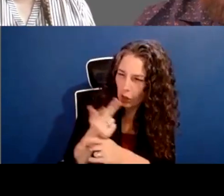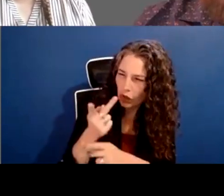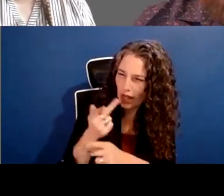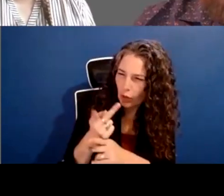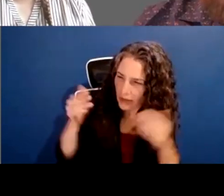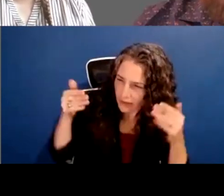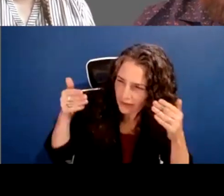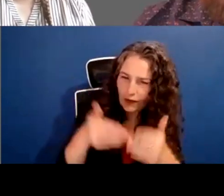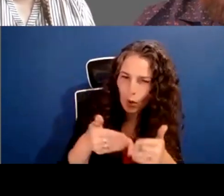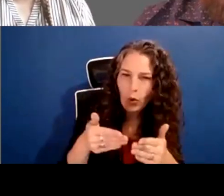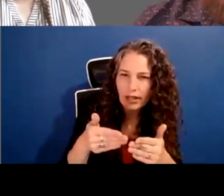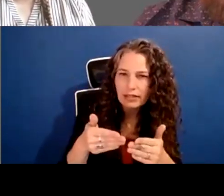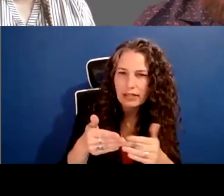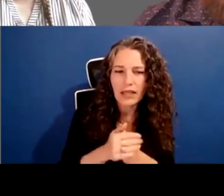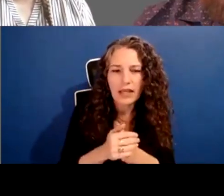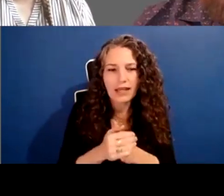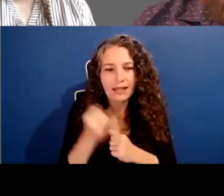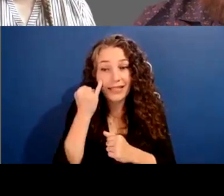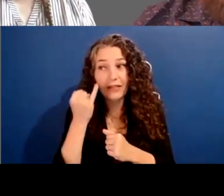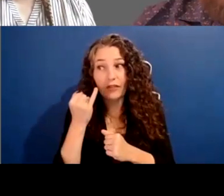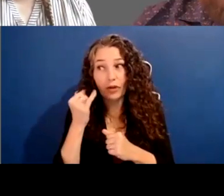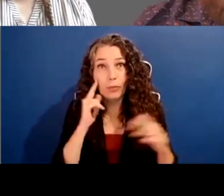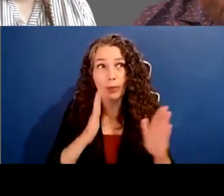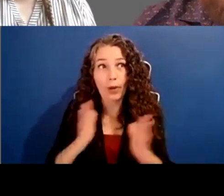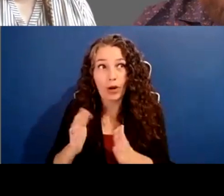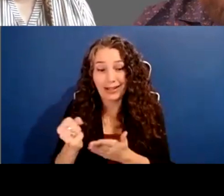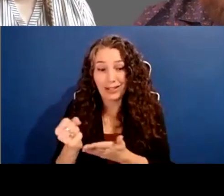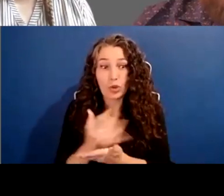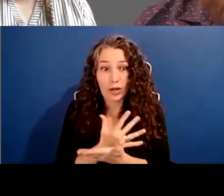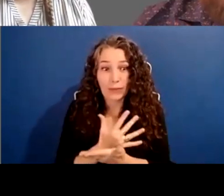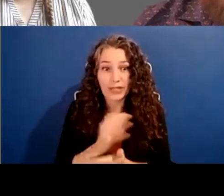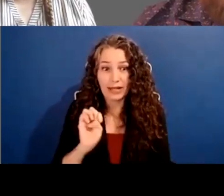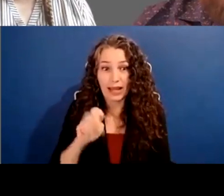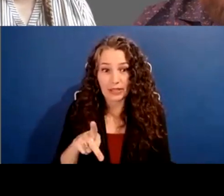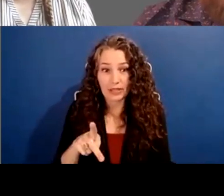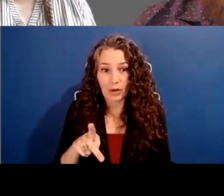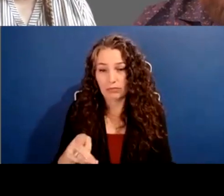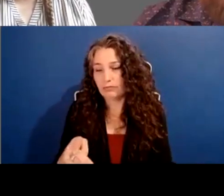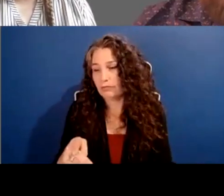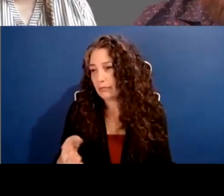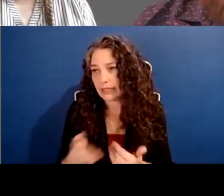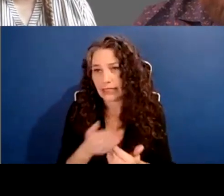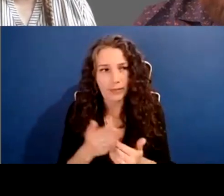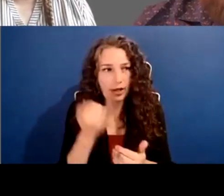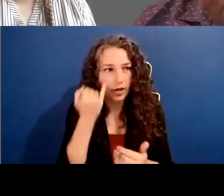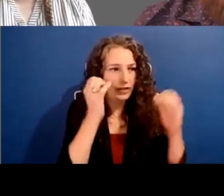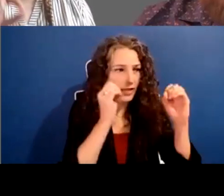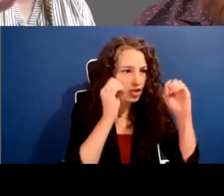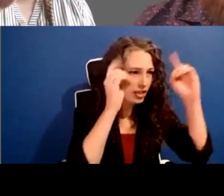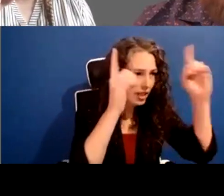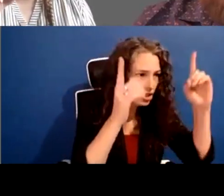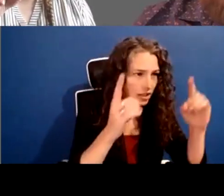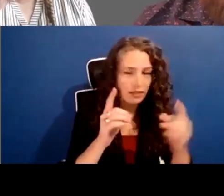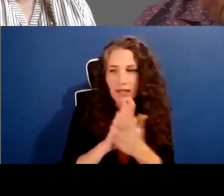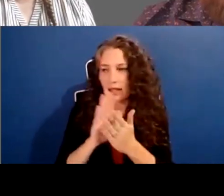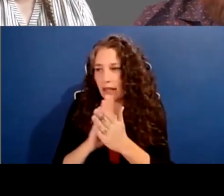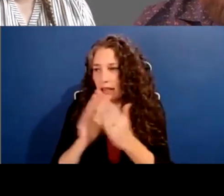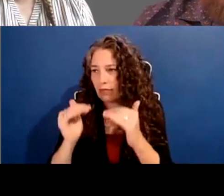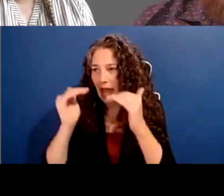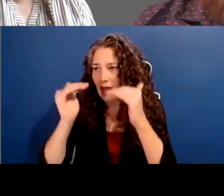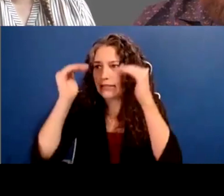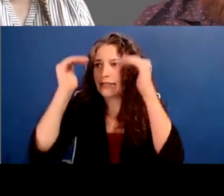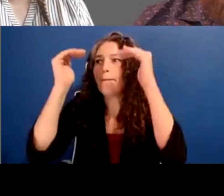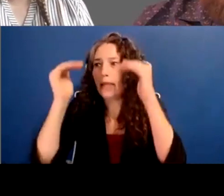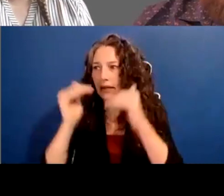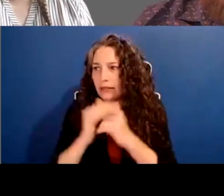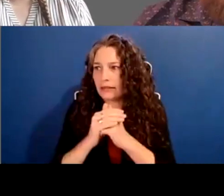a scripted episode, even if it's an academic podcast or an educational one, it really helps to find a story